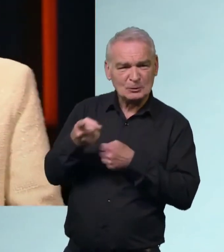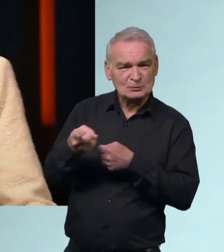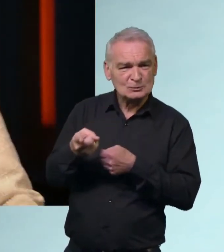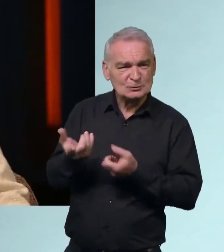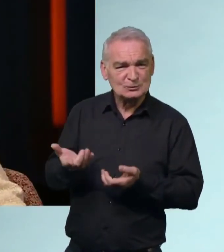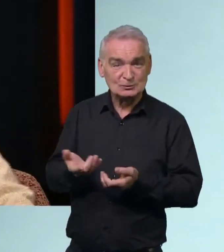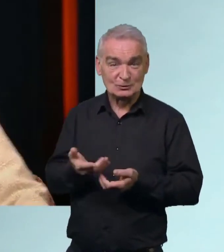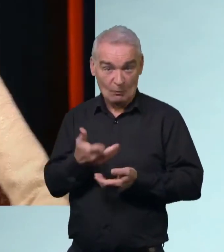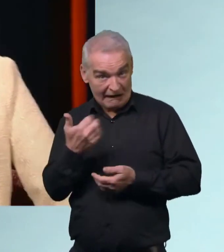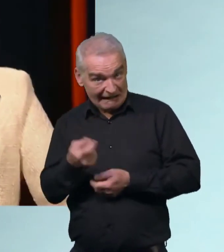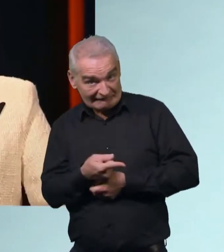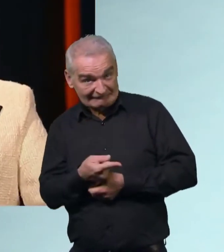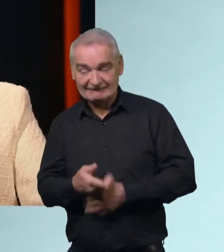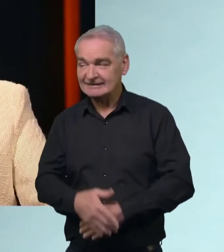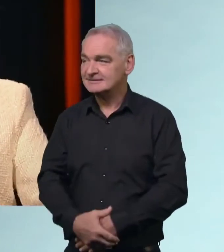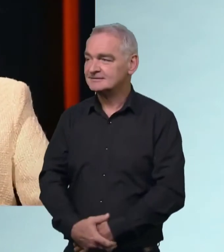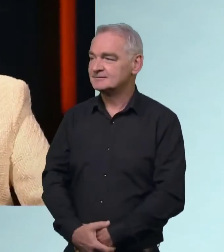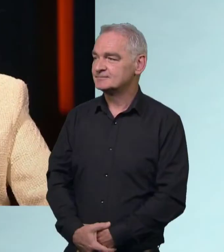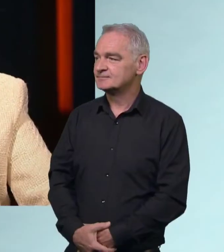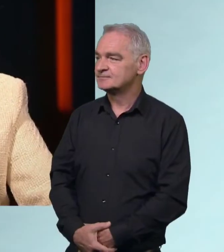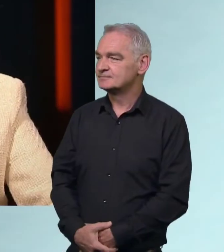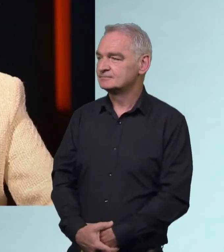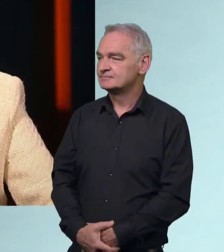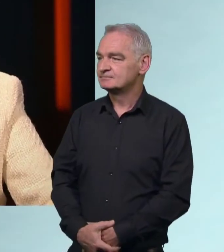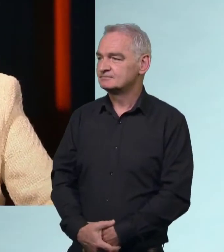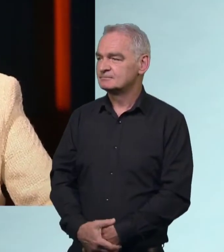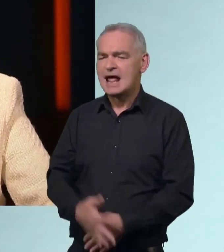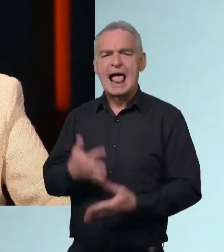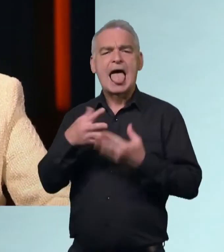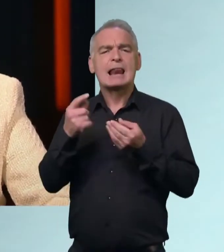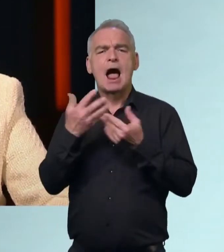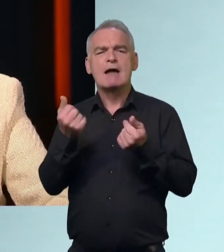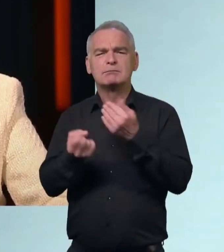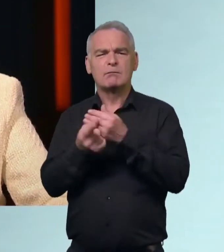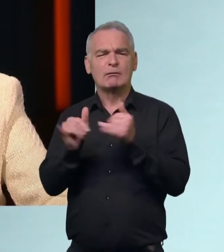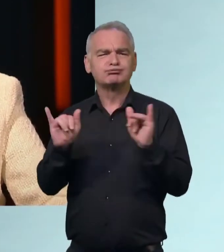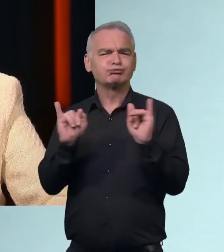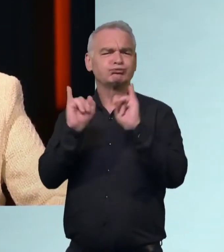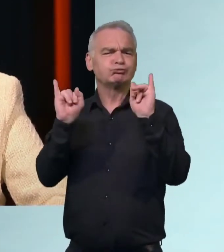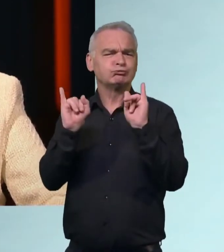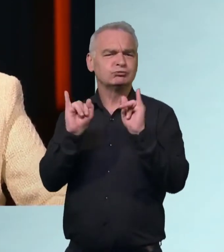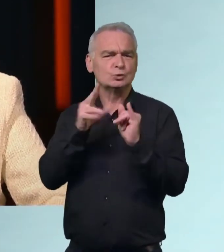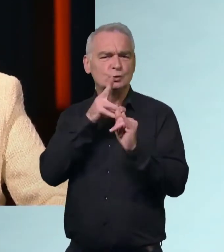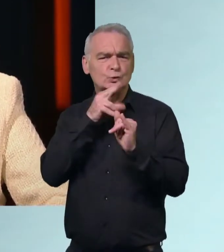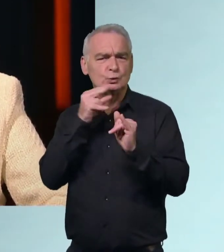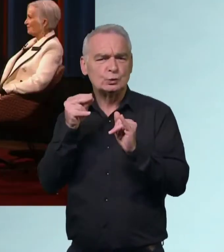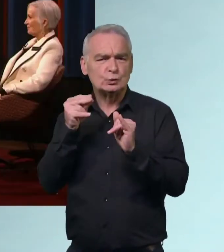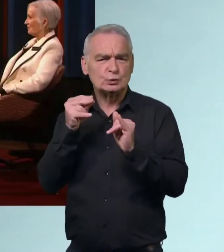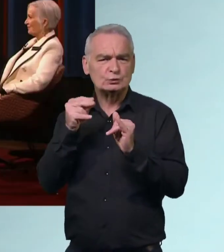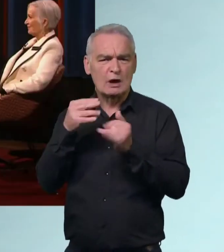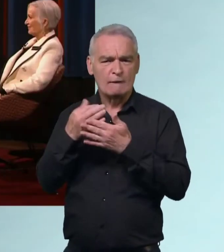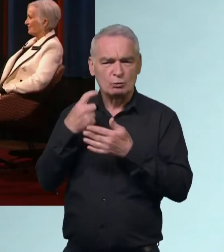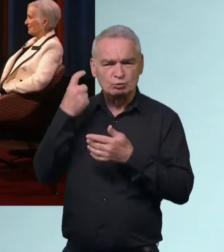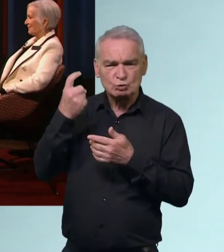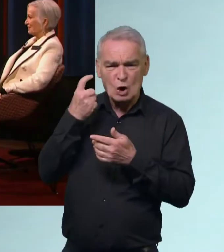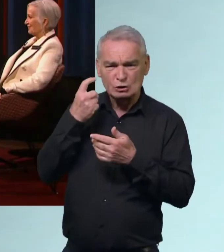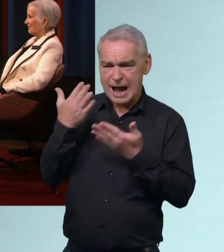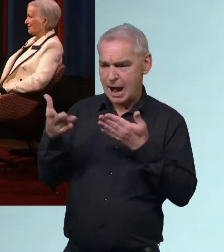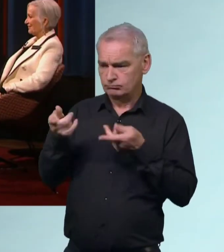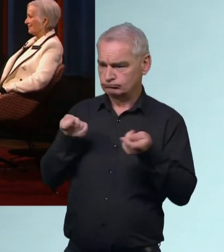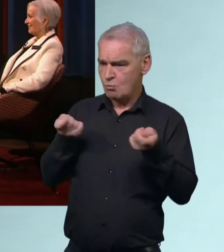you? Certainly have. I mean, anytime there was anything gruesome and I just often wondered